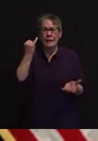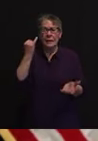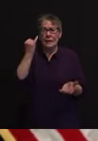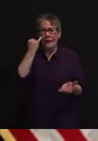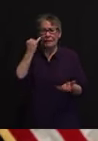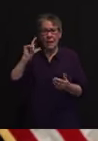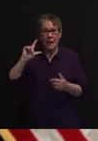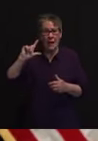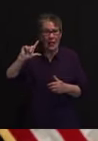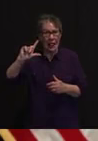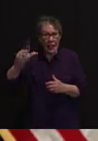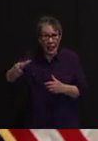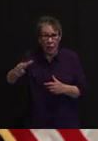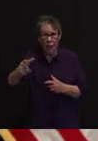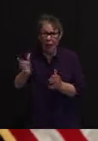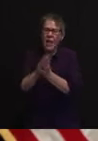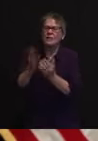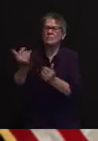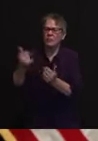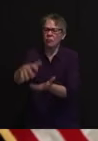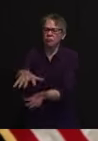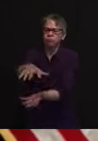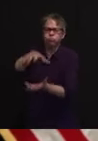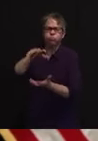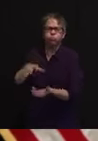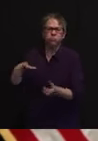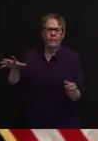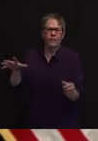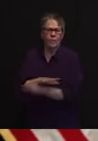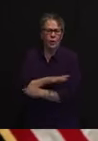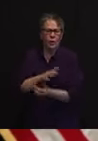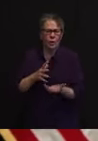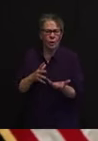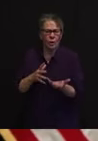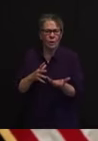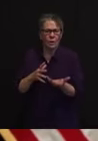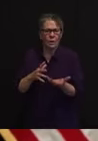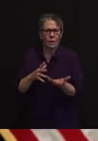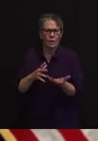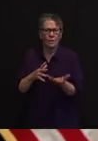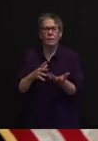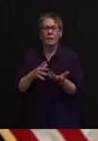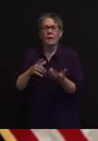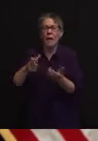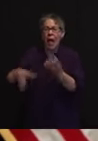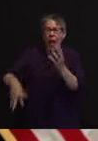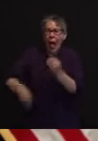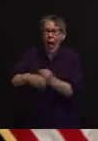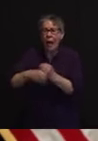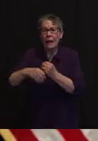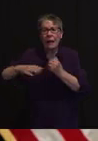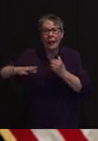the next few months have when the grace period ends and they may be faced with lump sum payments or